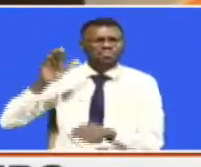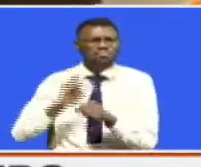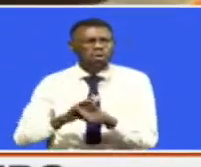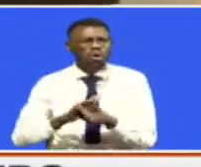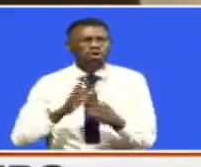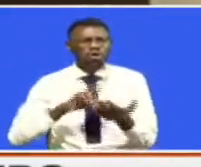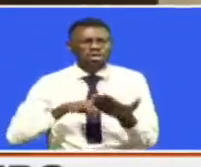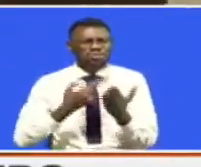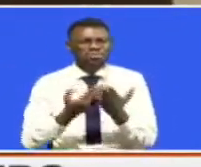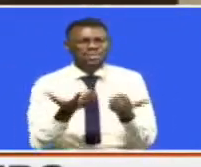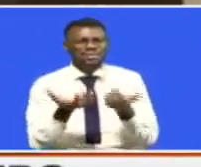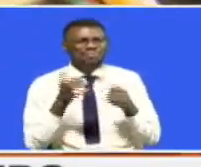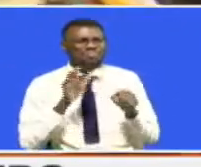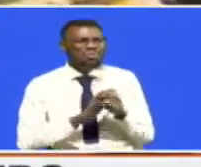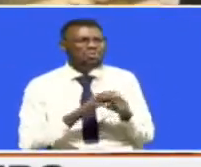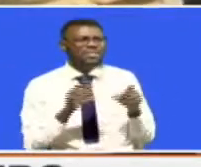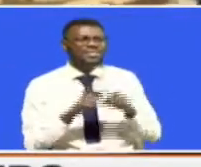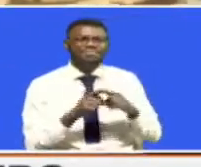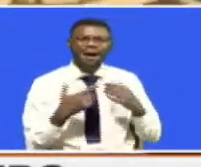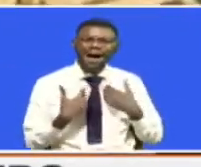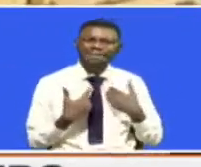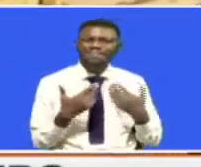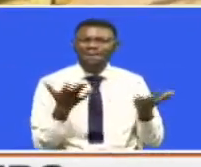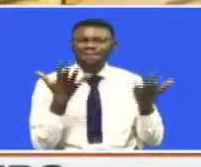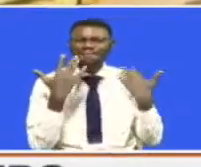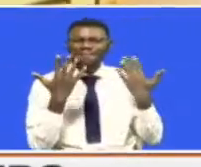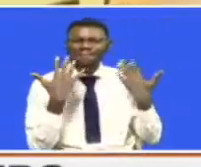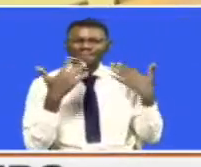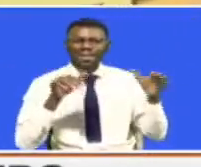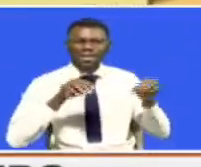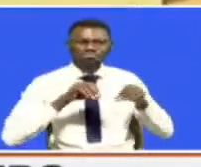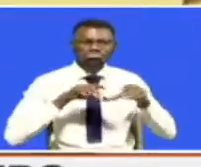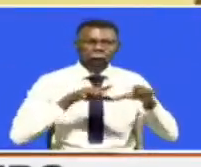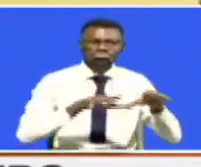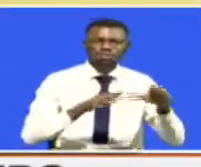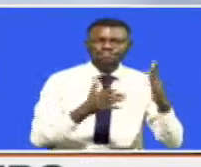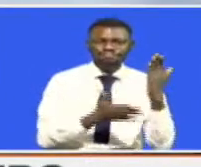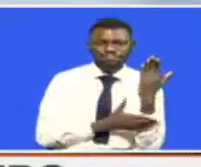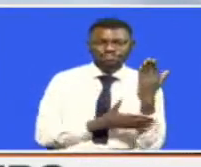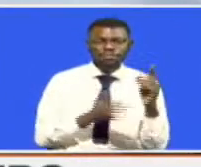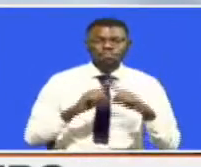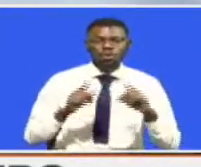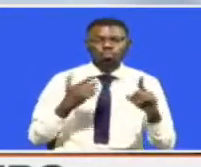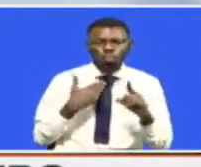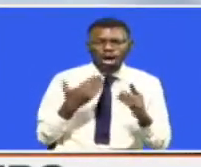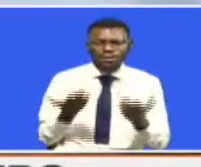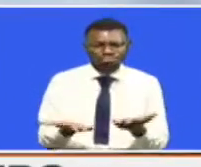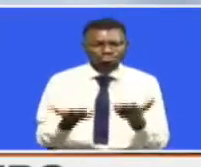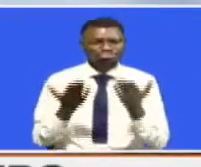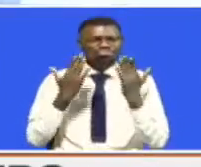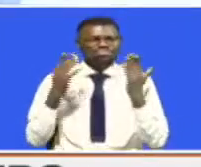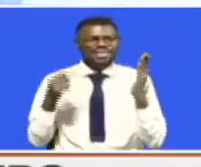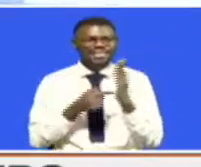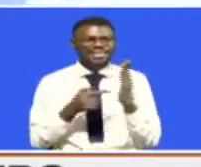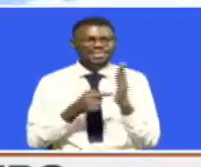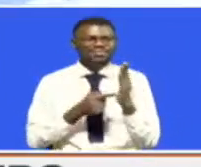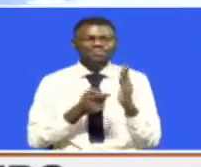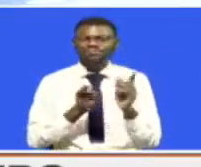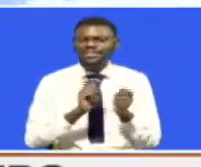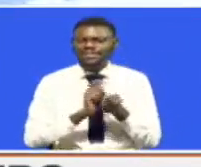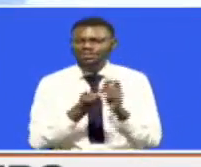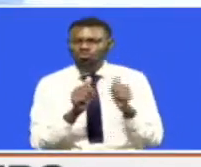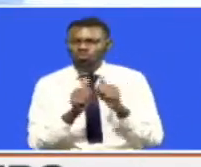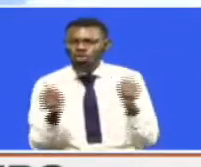and contribute to greenhouse gas emissions. To ensure sustainable digital transformation, efforts are being needed to manage green